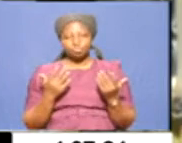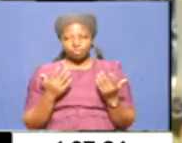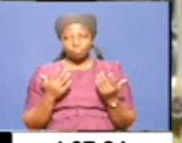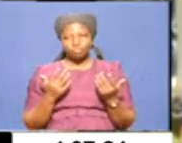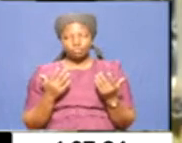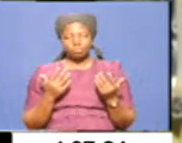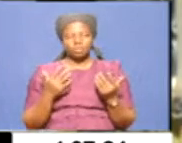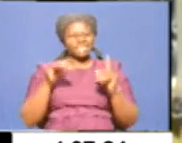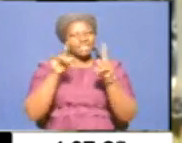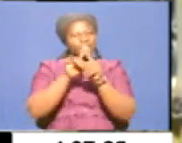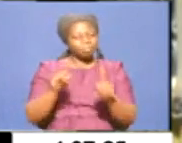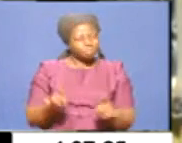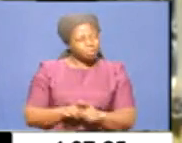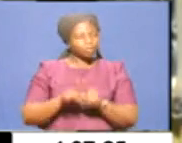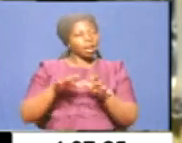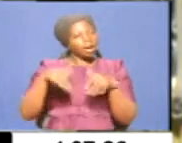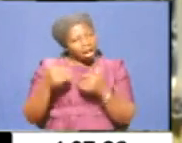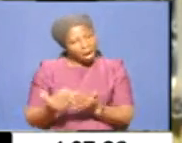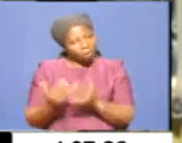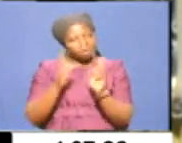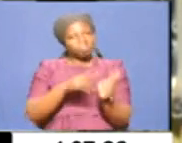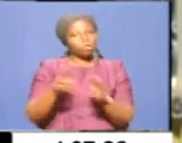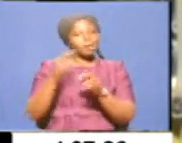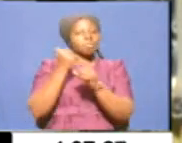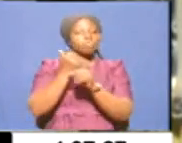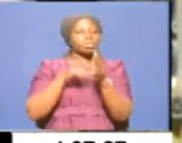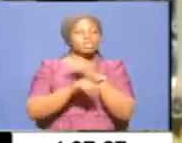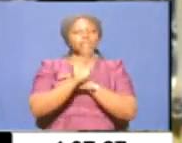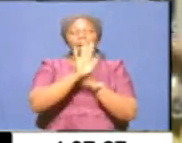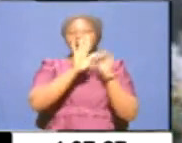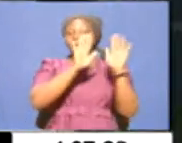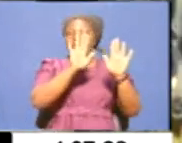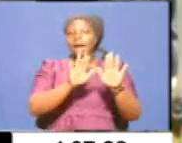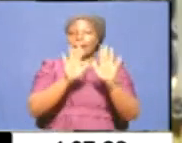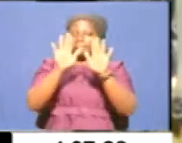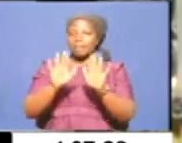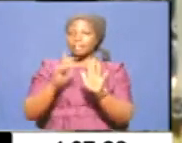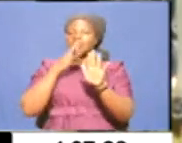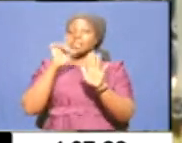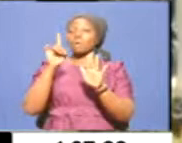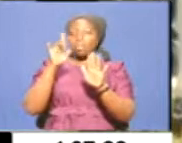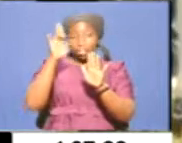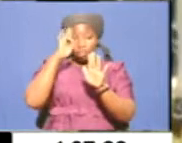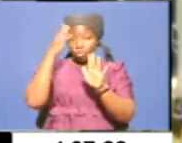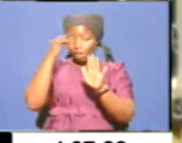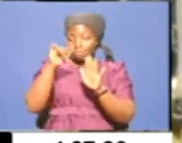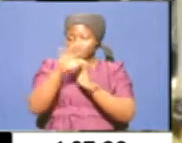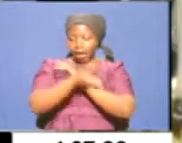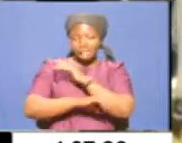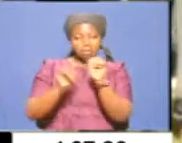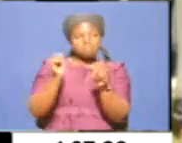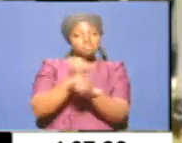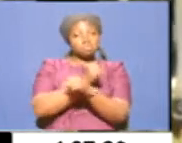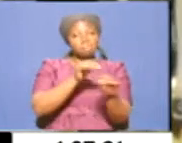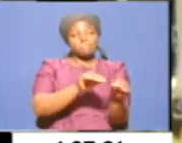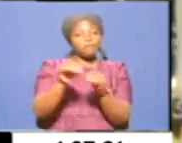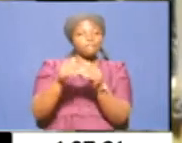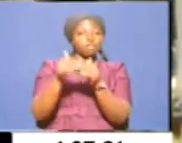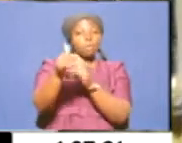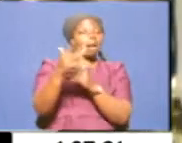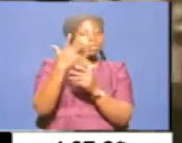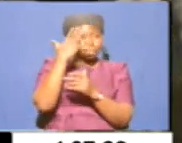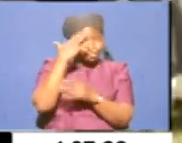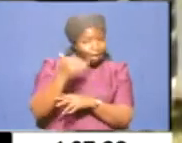as he has always done in his campaigns, and he says that one of the reasons as to why this country cannot move forward is the issue of